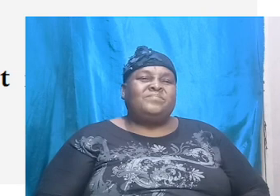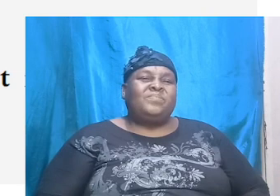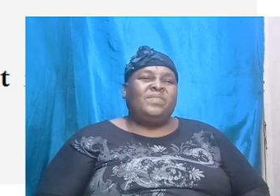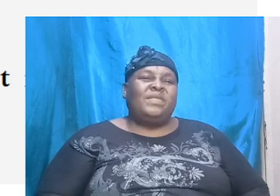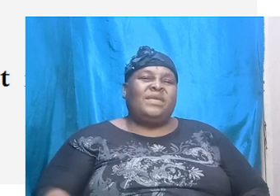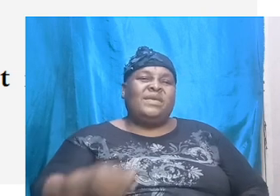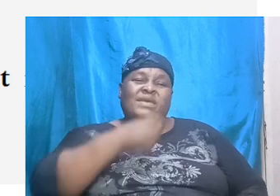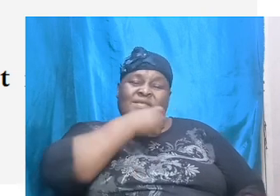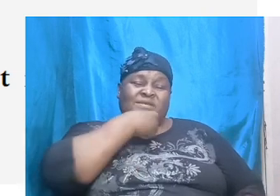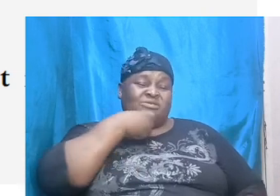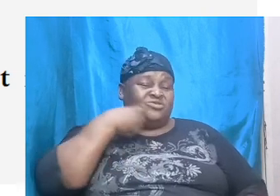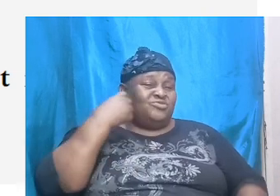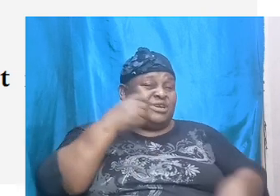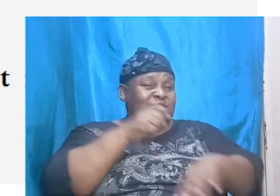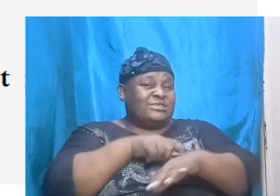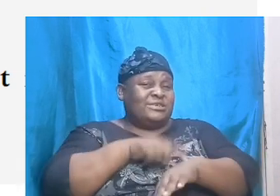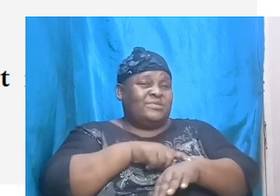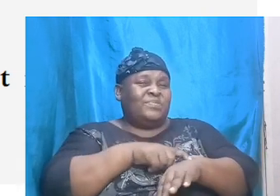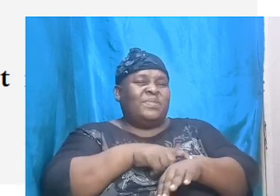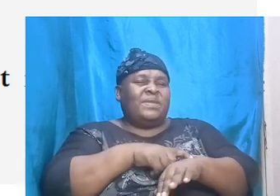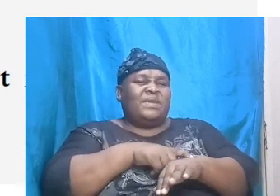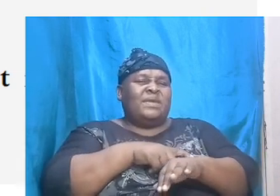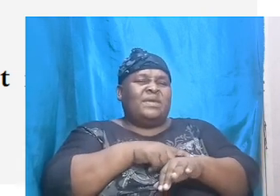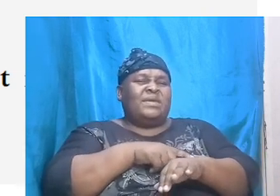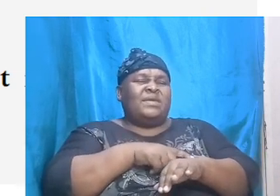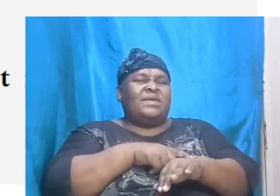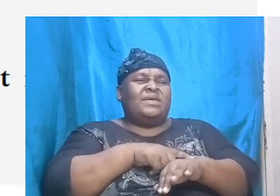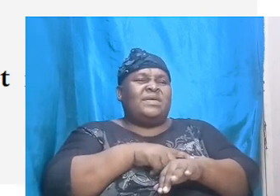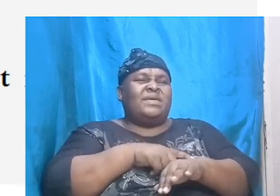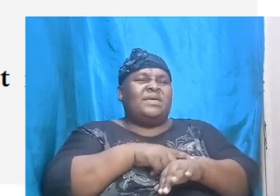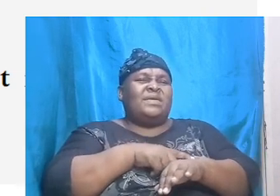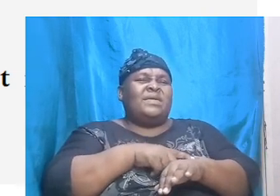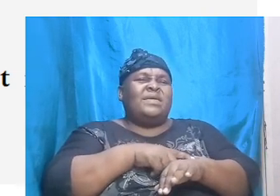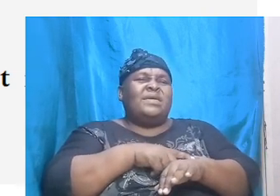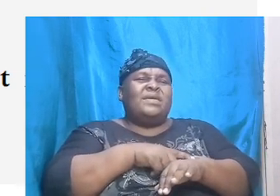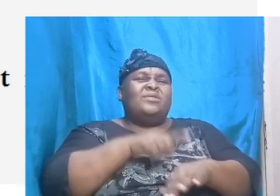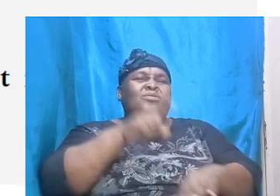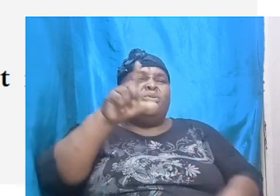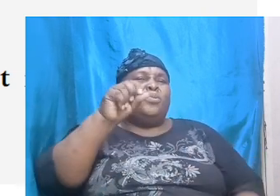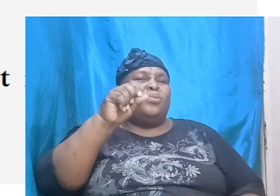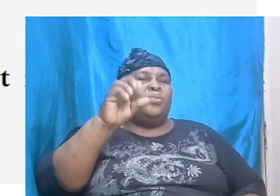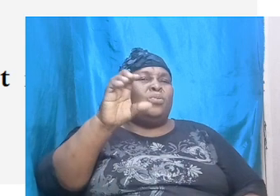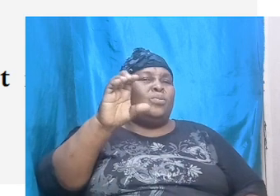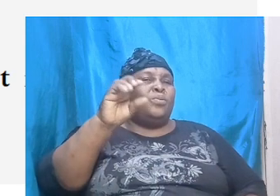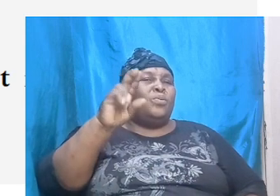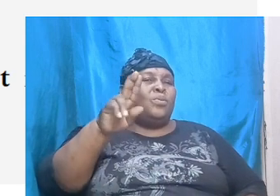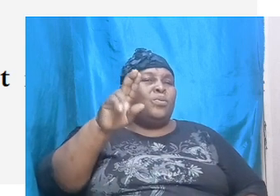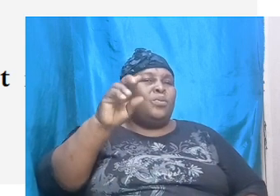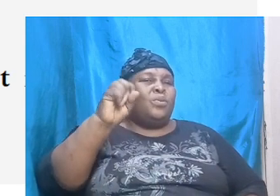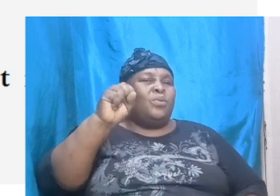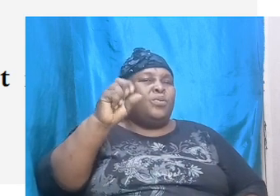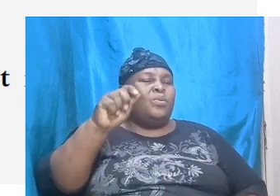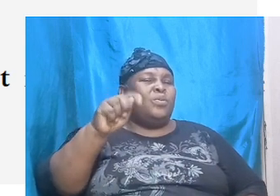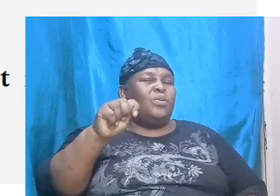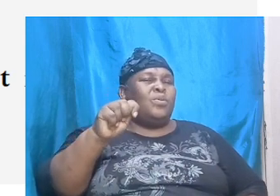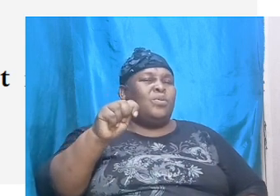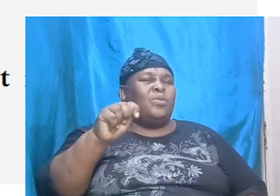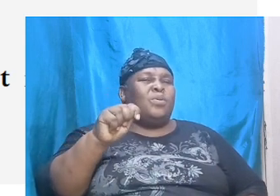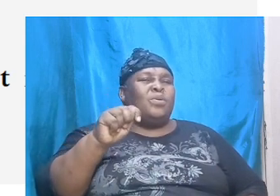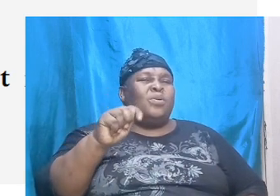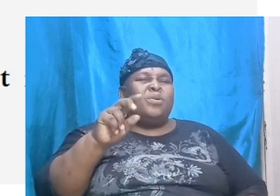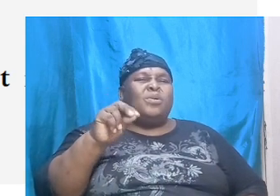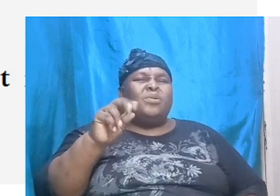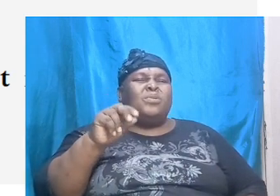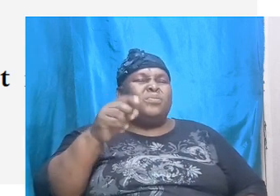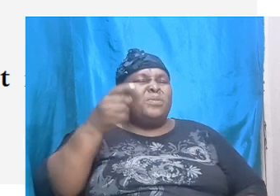dry seasons, this very solitary locust No understand. Not only the Bible said they are